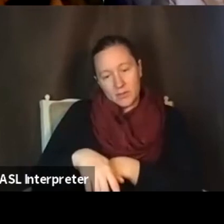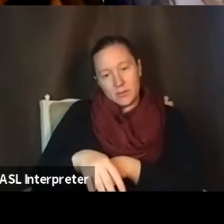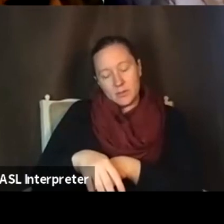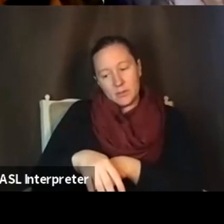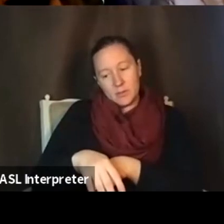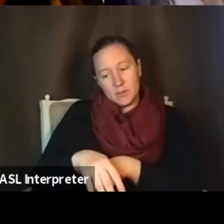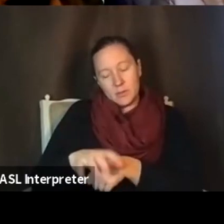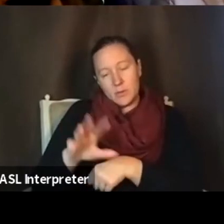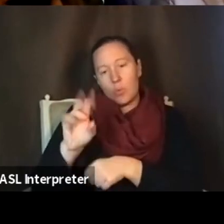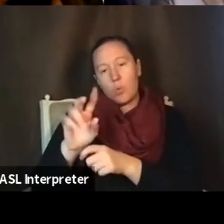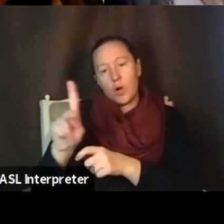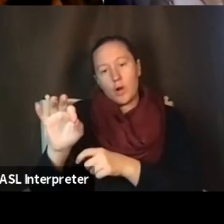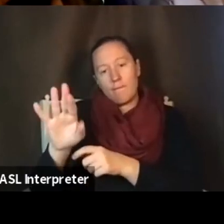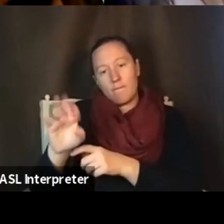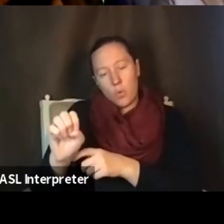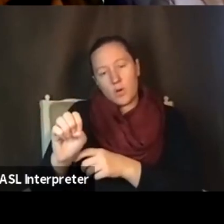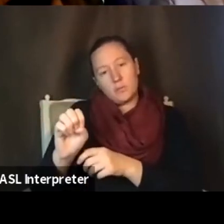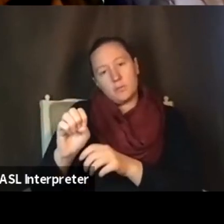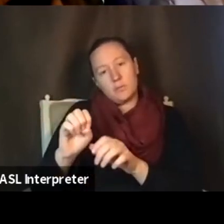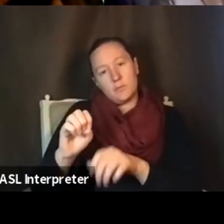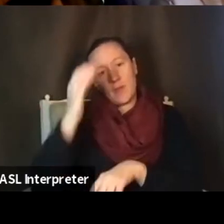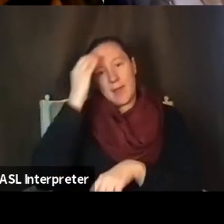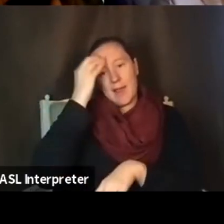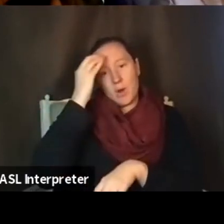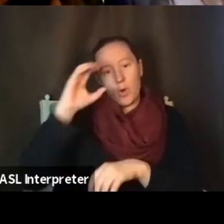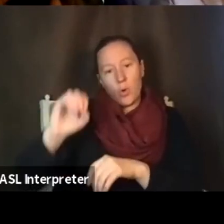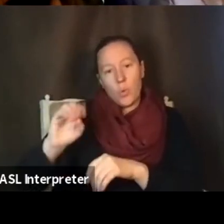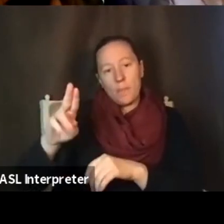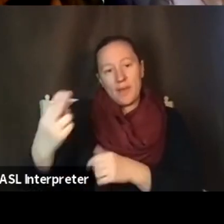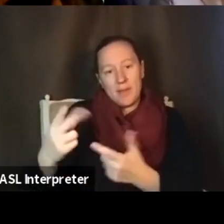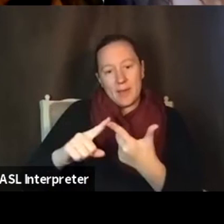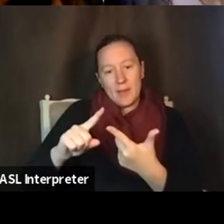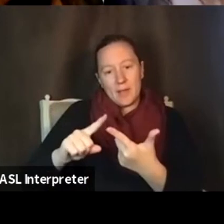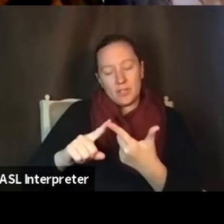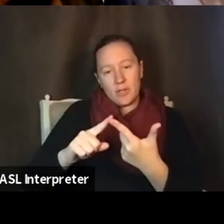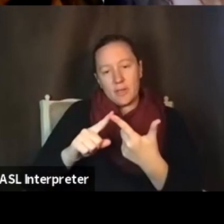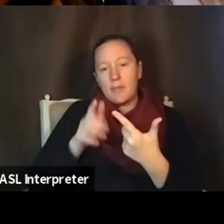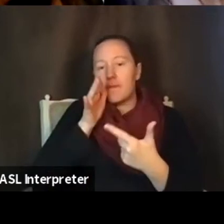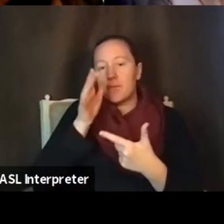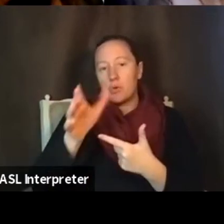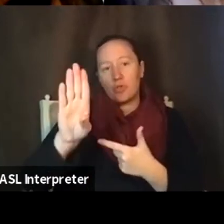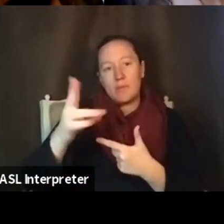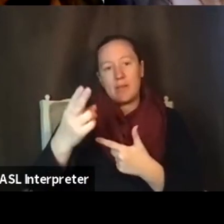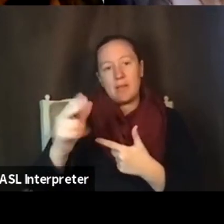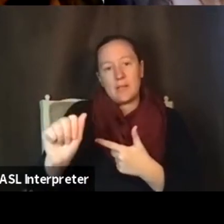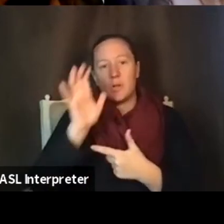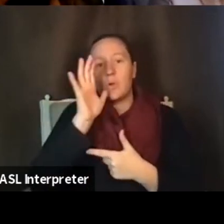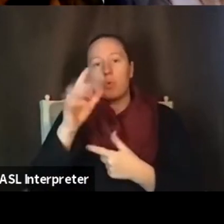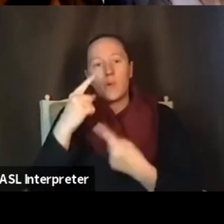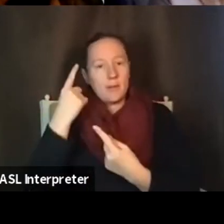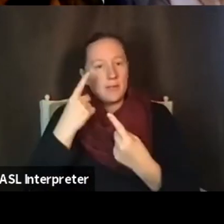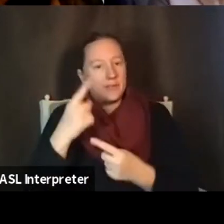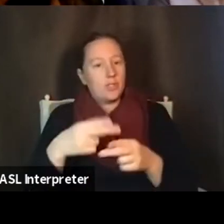that I know OBH and the future BHA will be looking at for